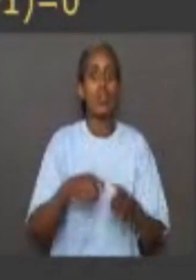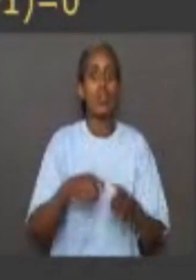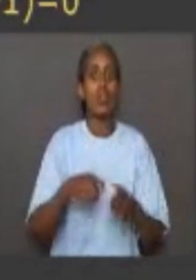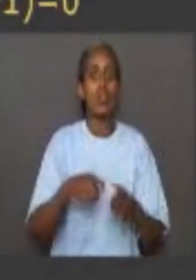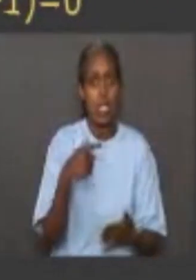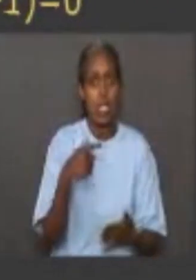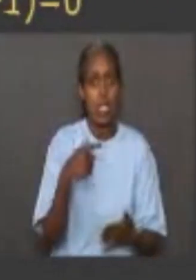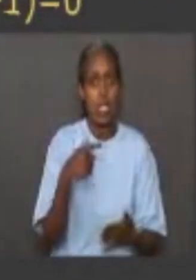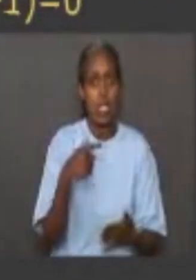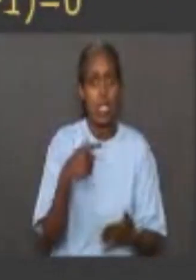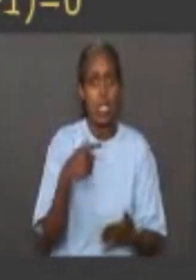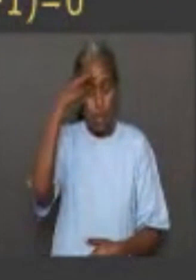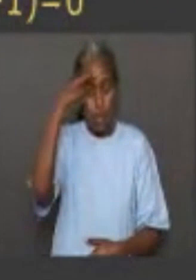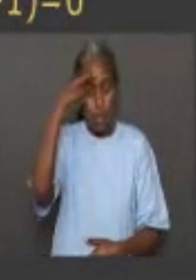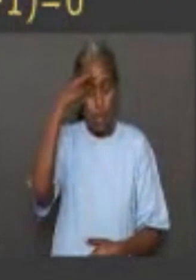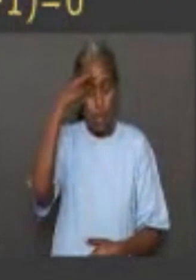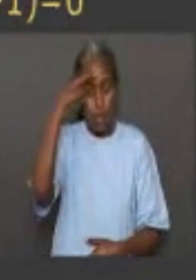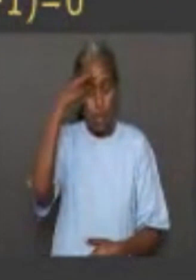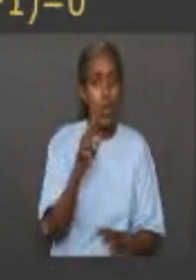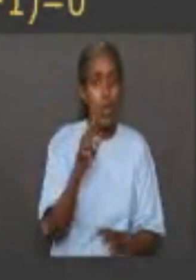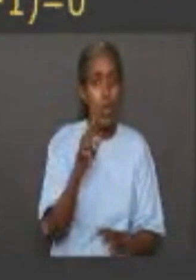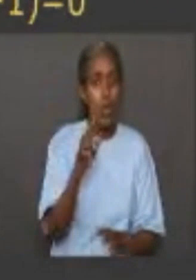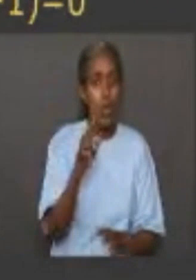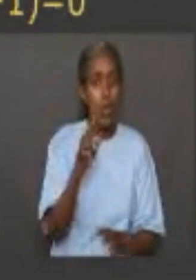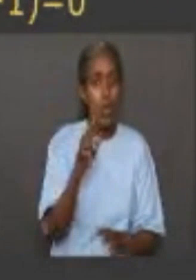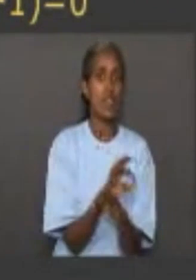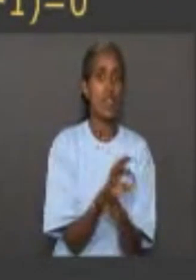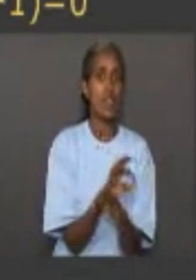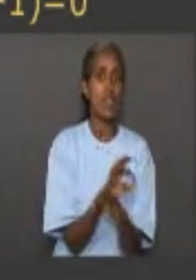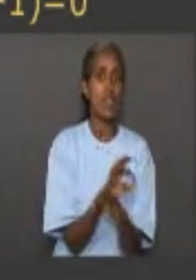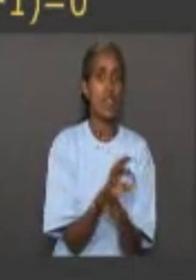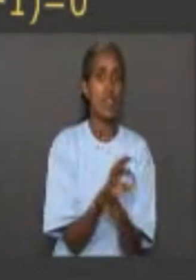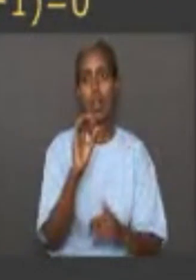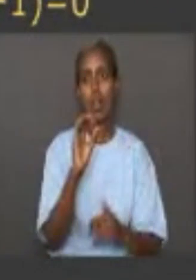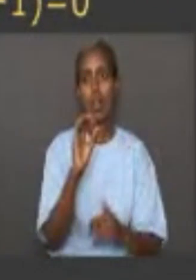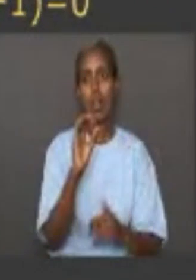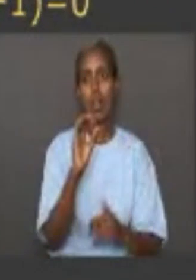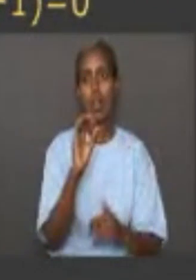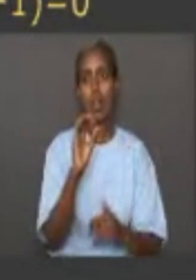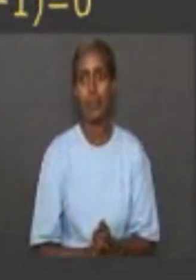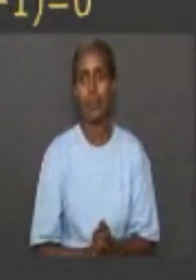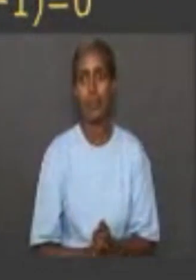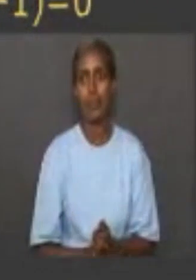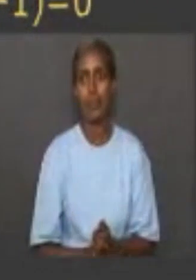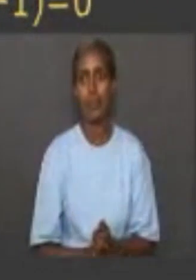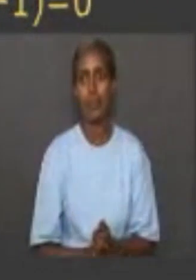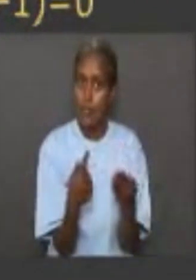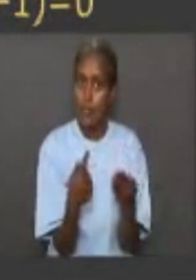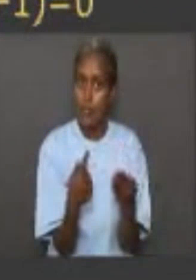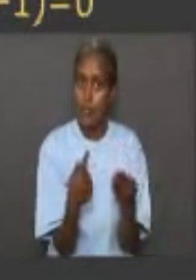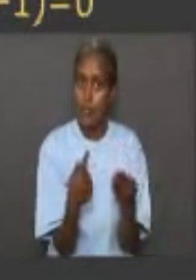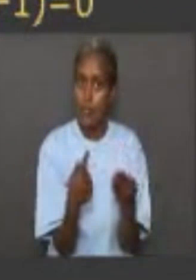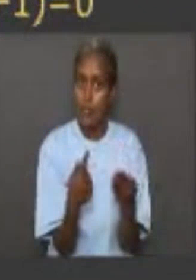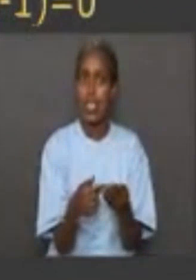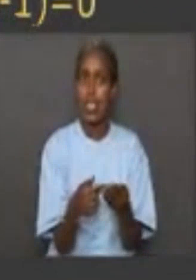cause one of the factors to equal 0. Therefore, they cause